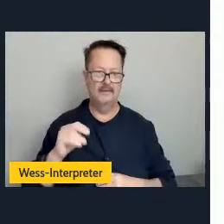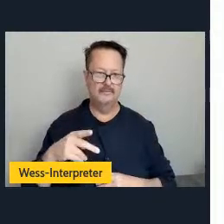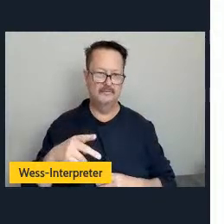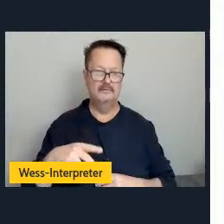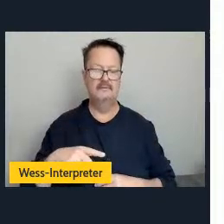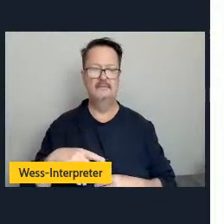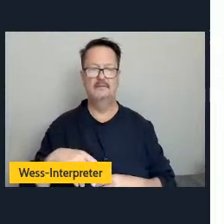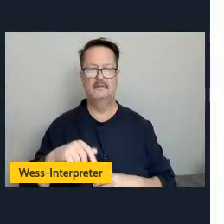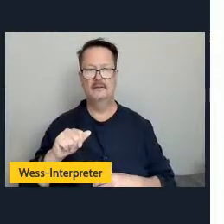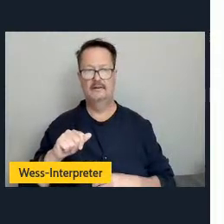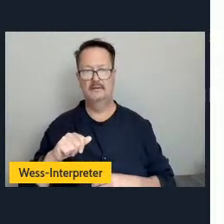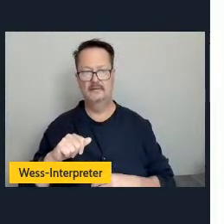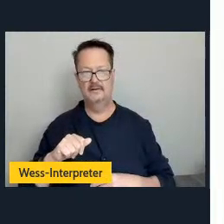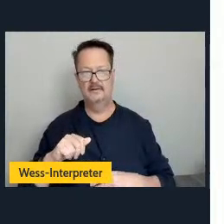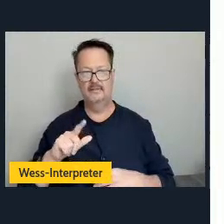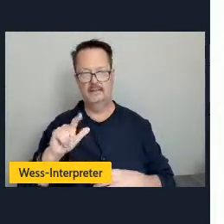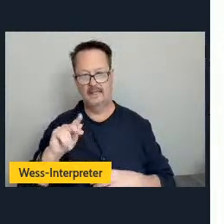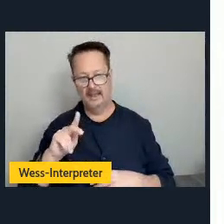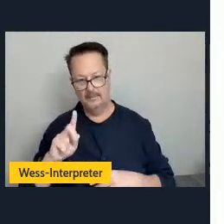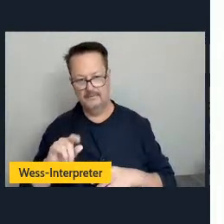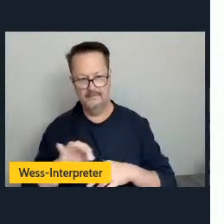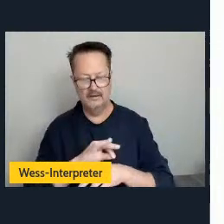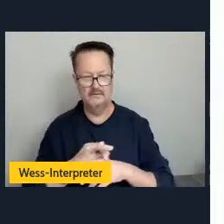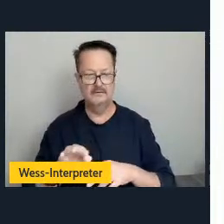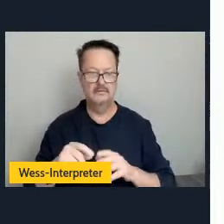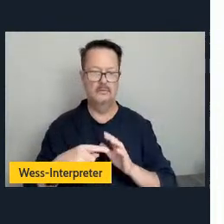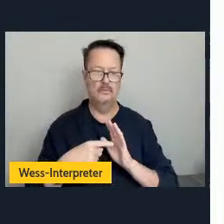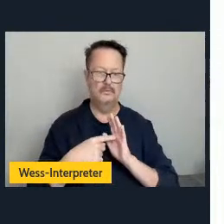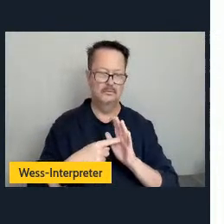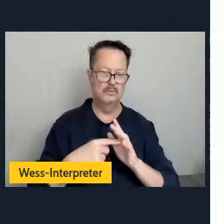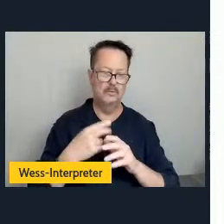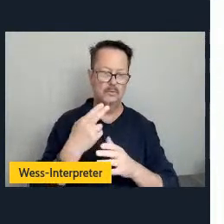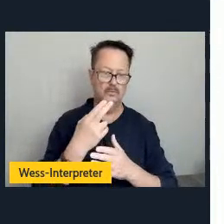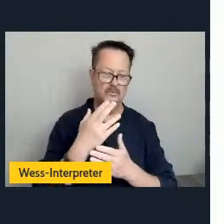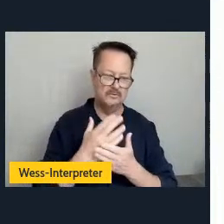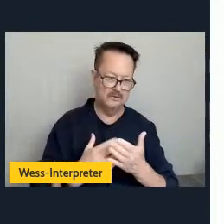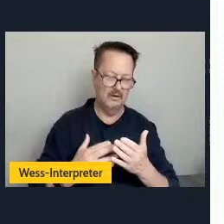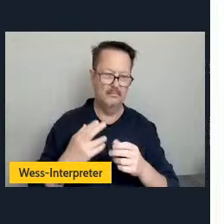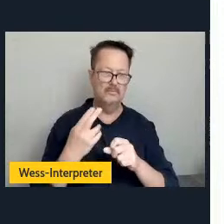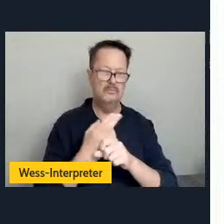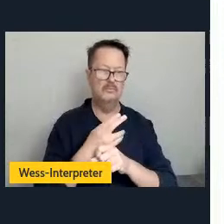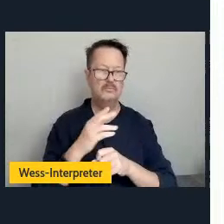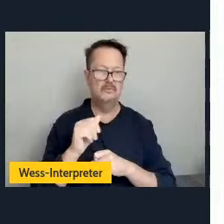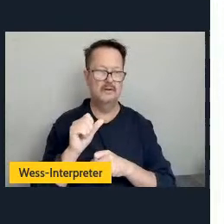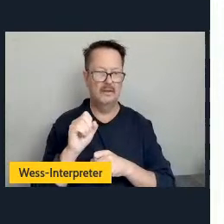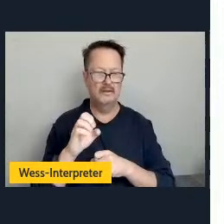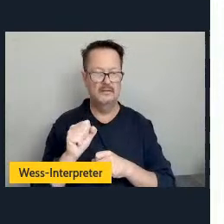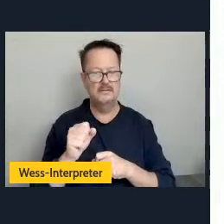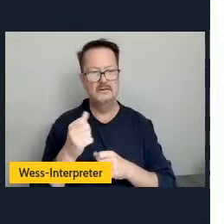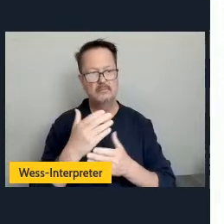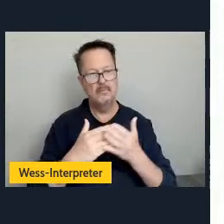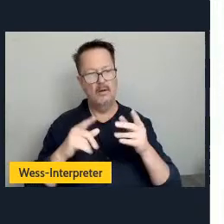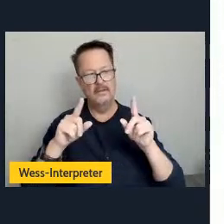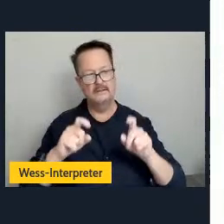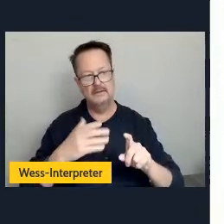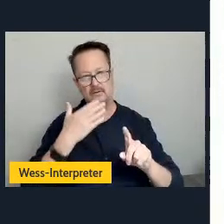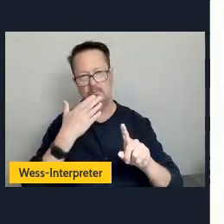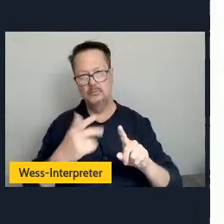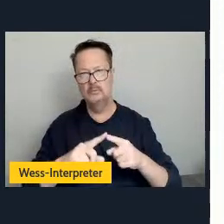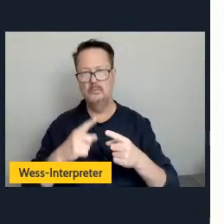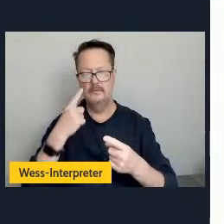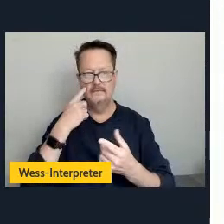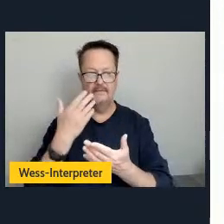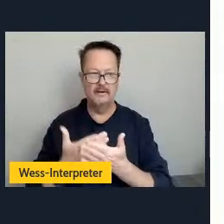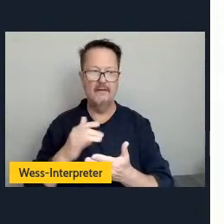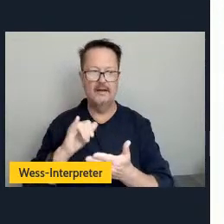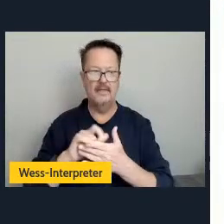on. We show some use cases, and as part of the test, it's built every time, and we verify that you can